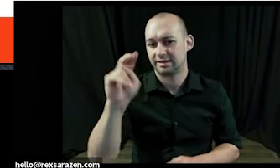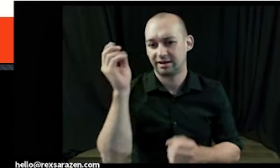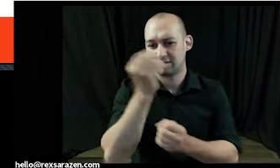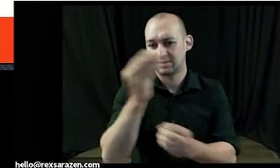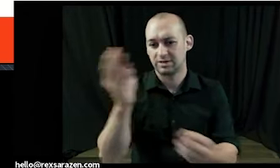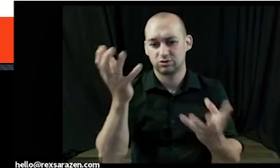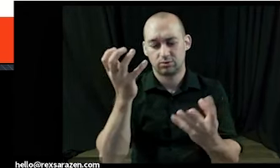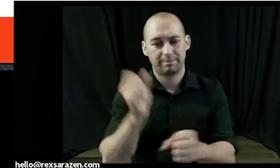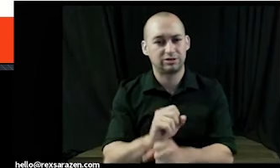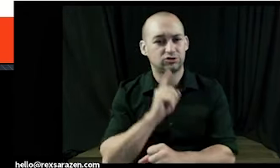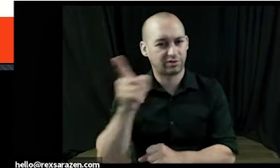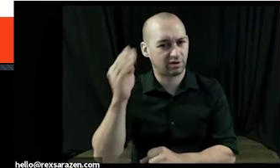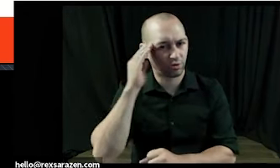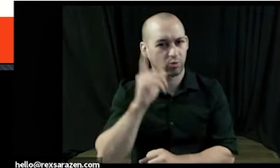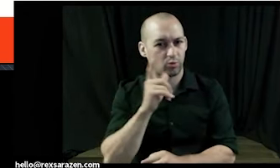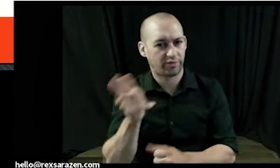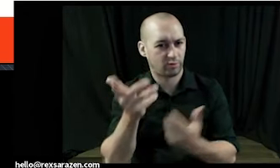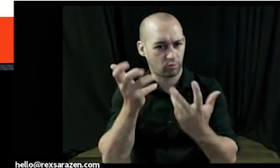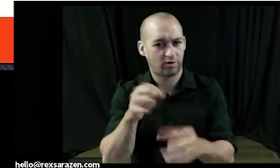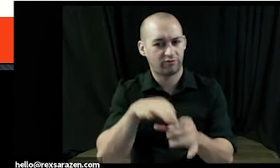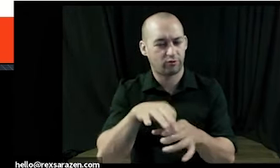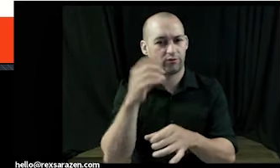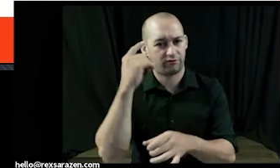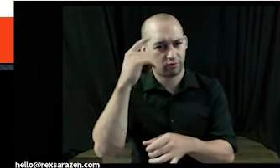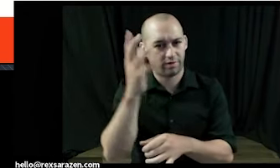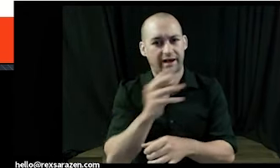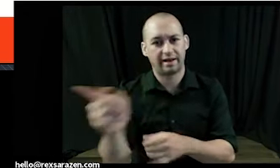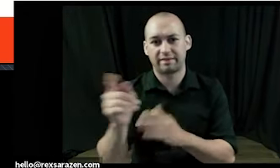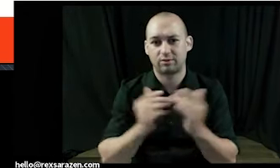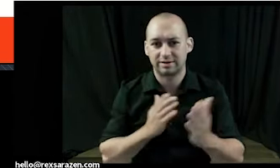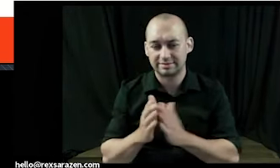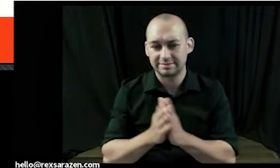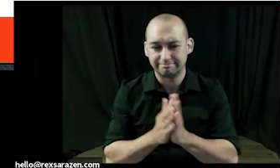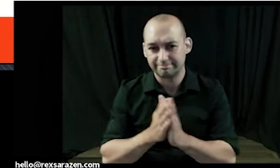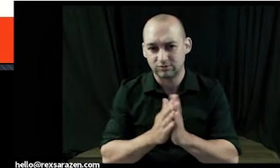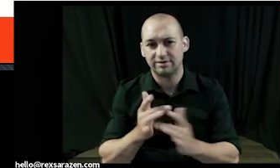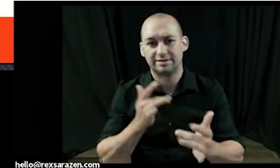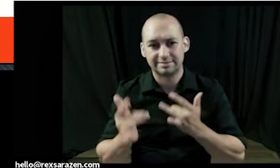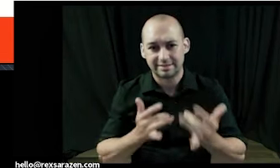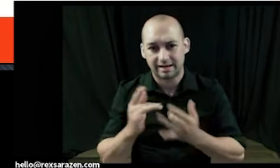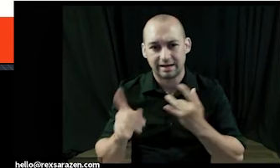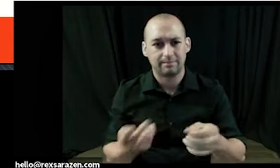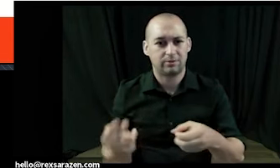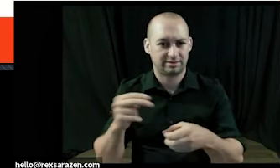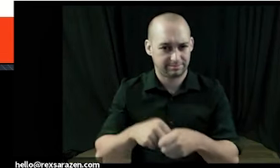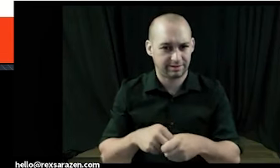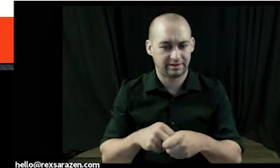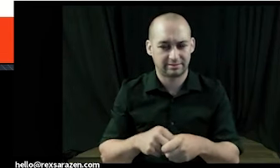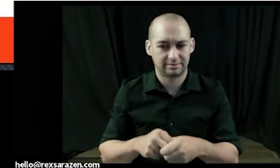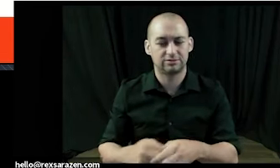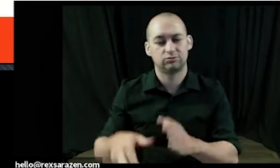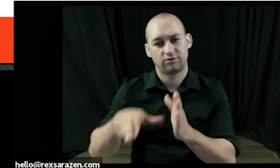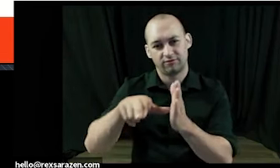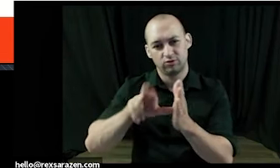they're excited to participate in the system. So if you can click next, just to review our three